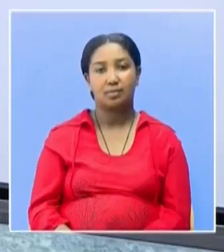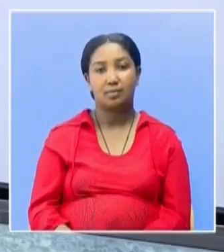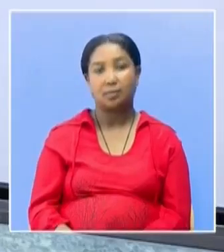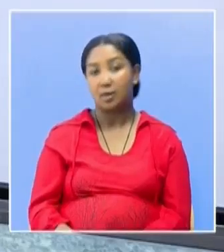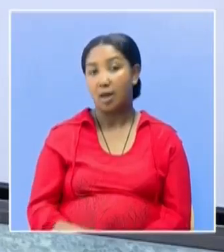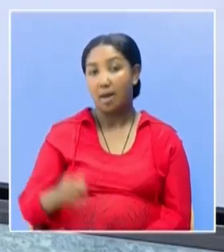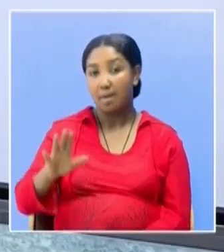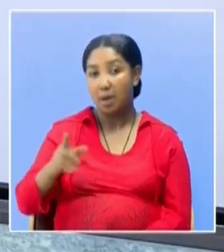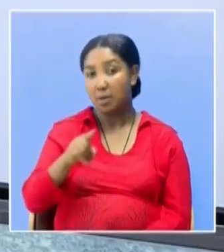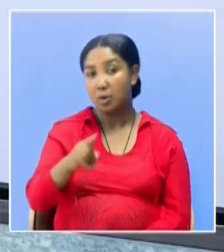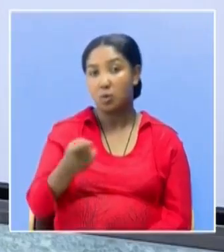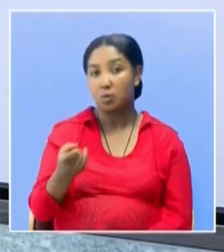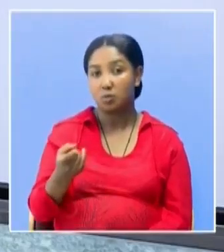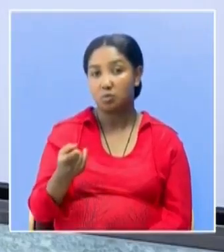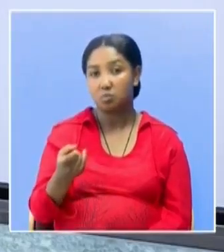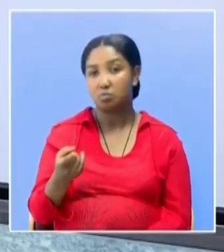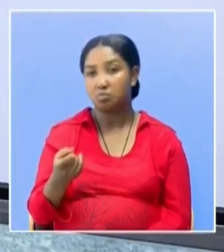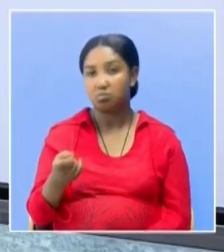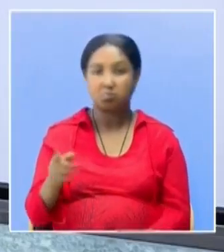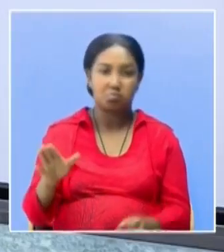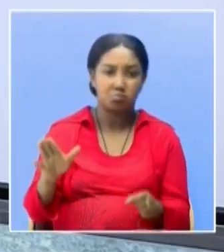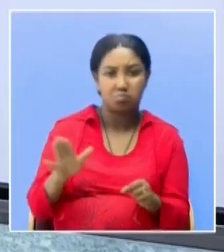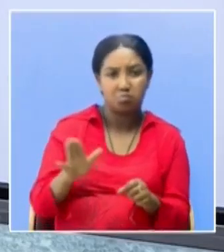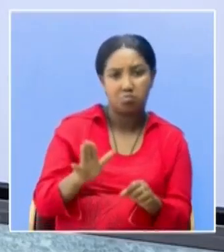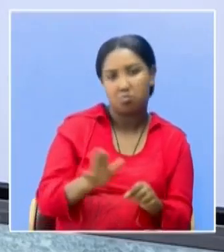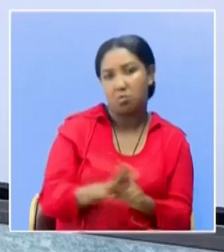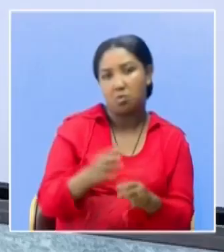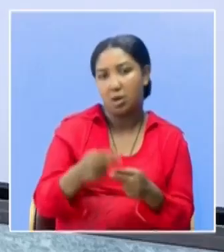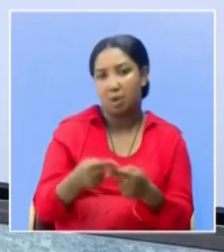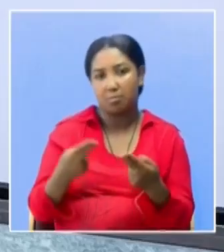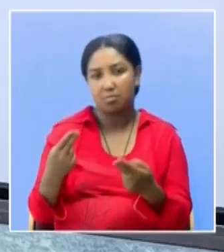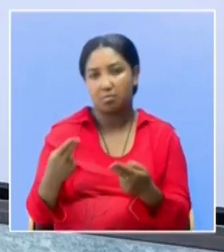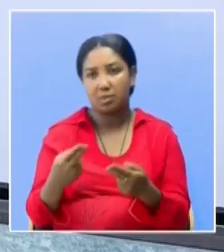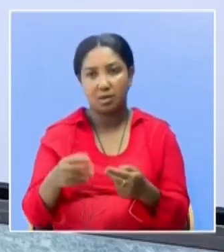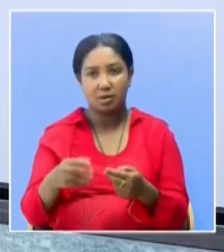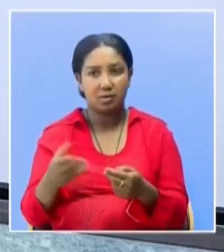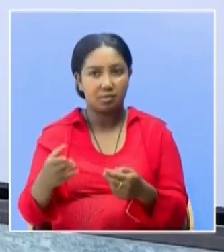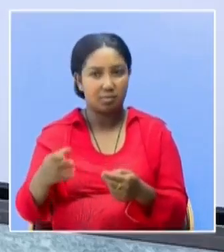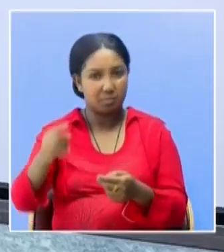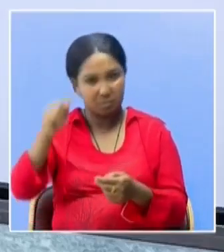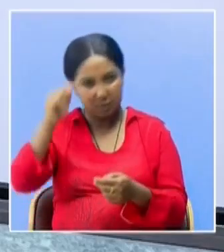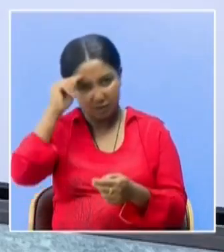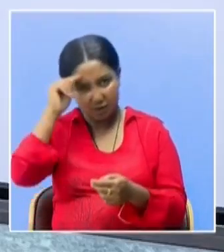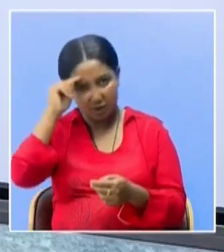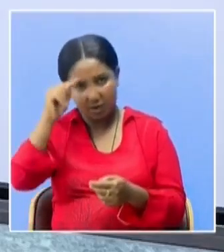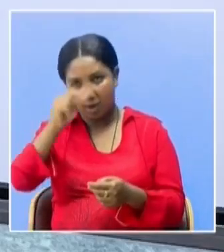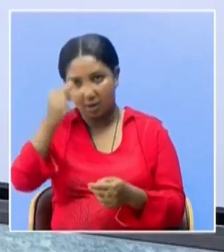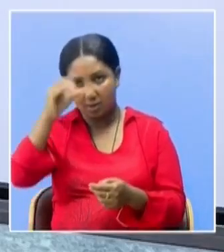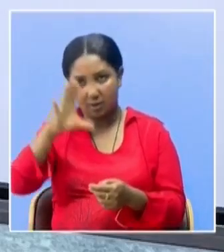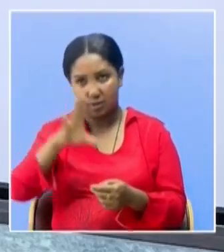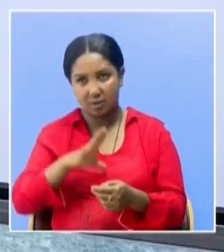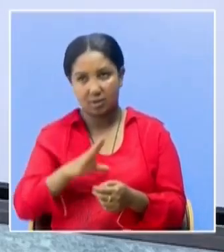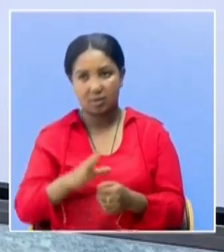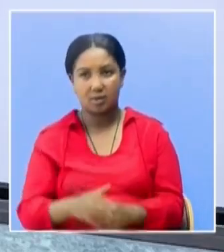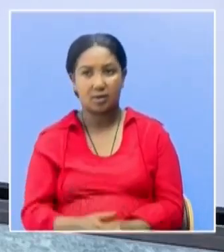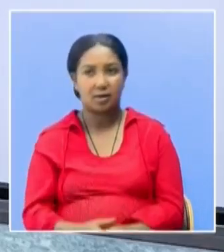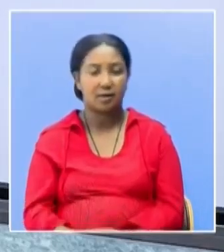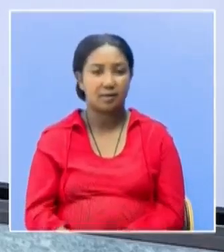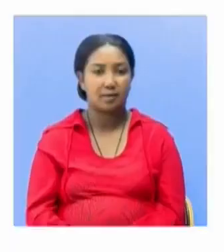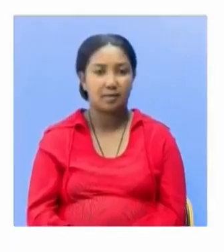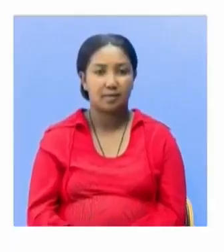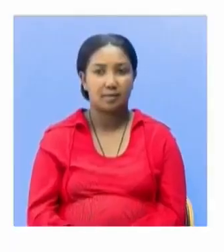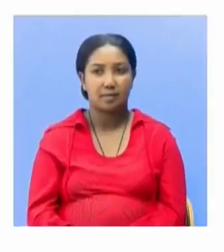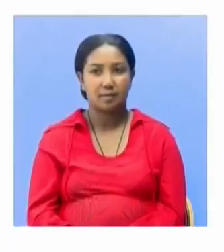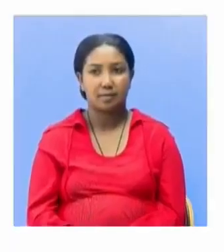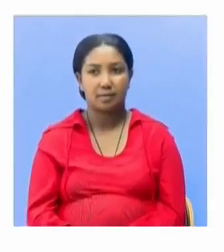Maybe you both have the same name. Don't forget this one. It's all right? Yeah. We don't mean that Tesfaye Tamiro is another person. Tesfaye Alamu